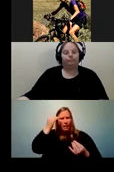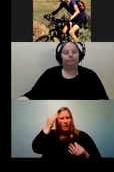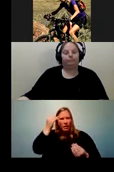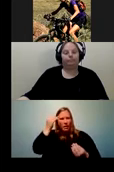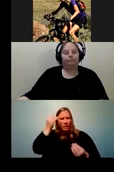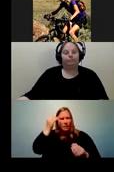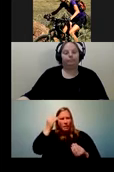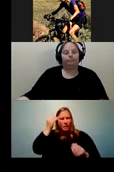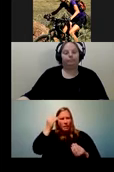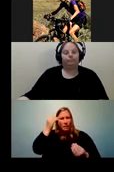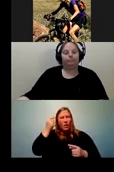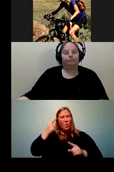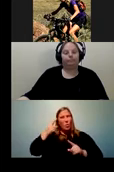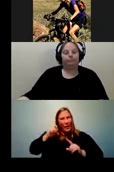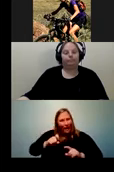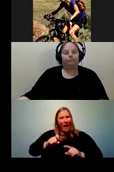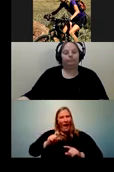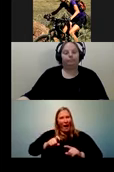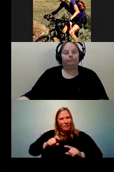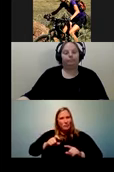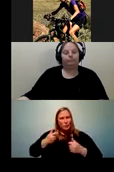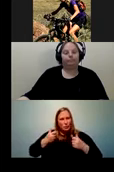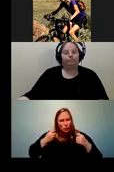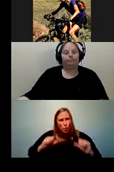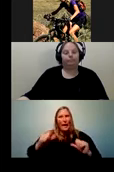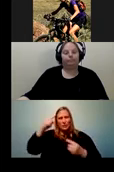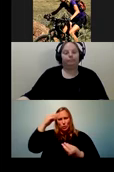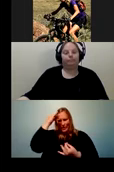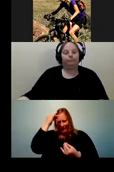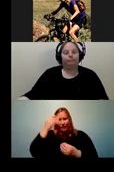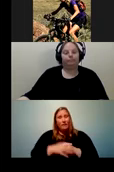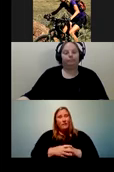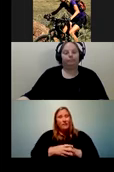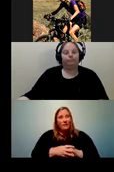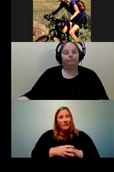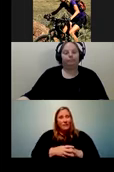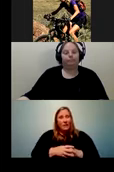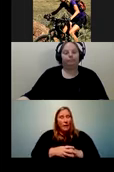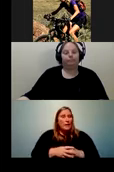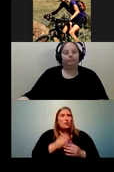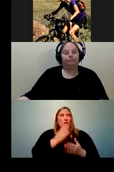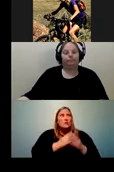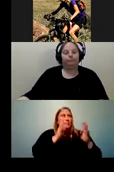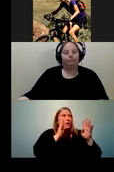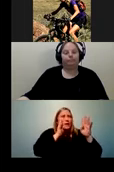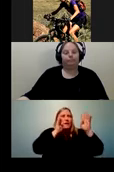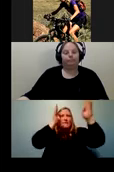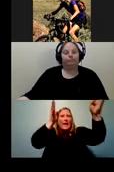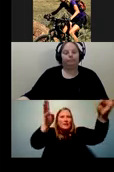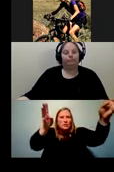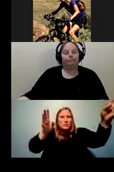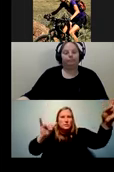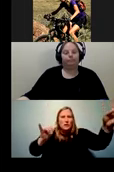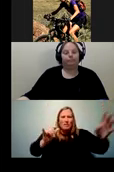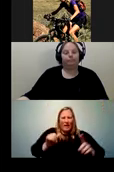less. We're coming up with innovations that are absolute undeniable miracles, like the